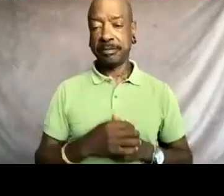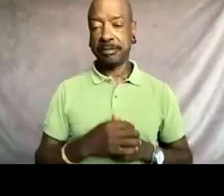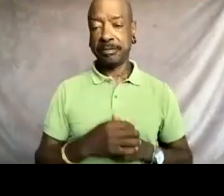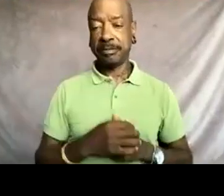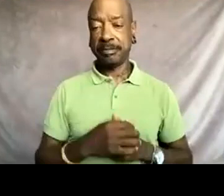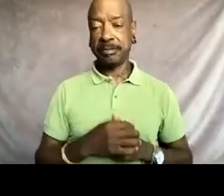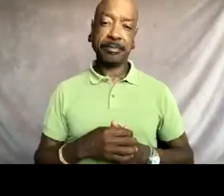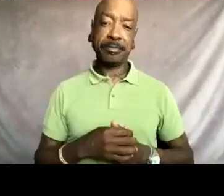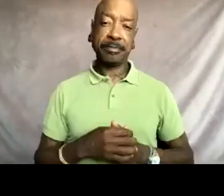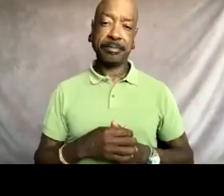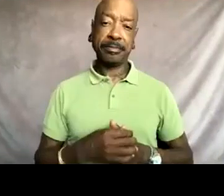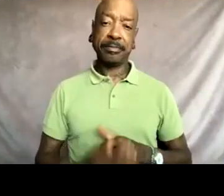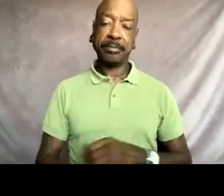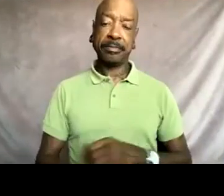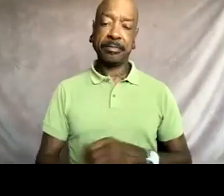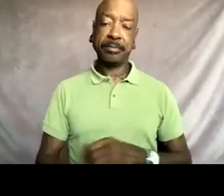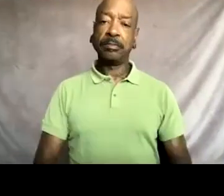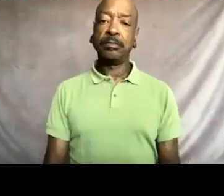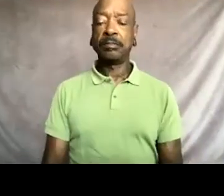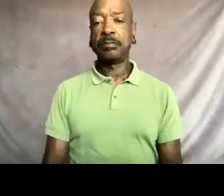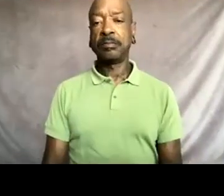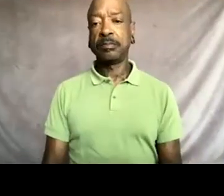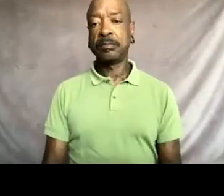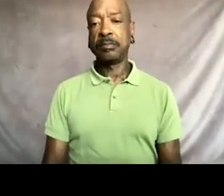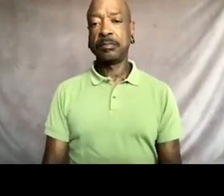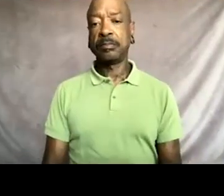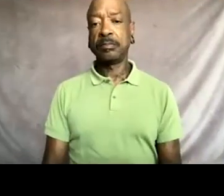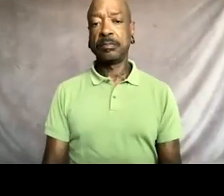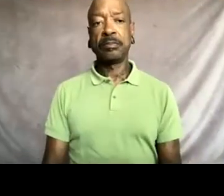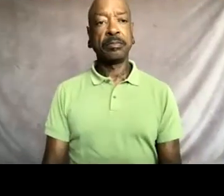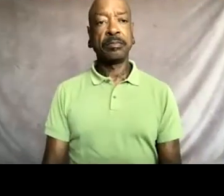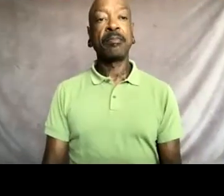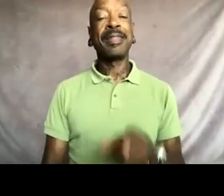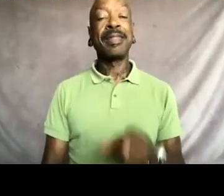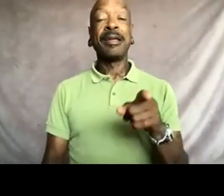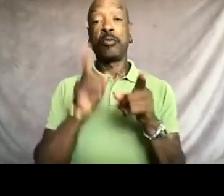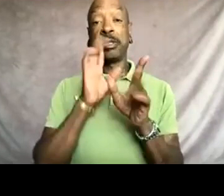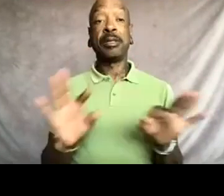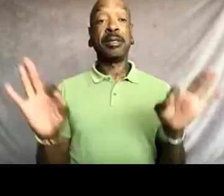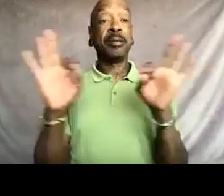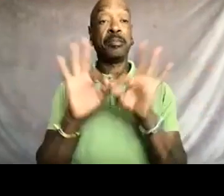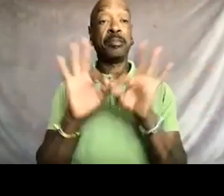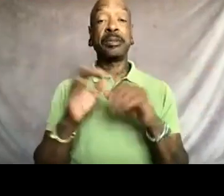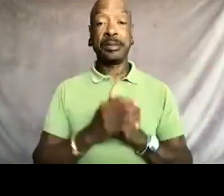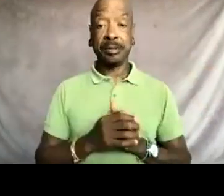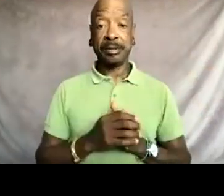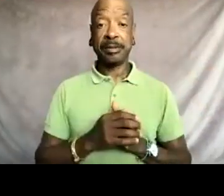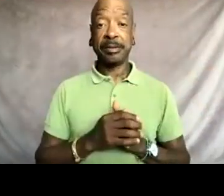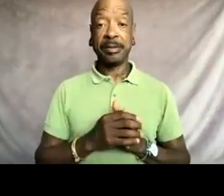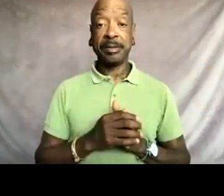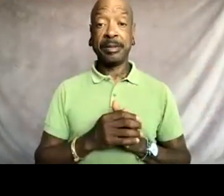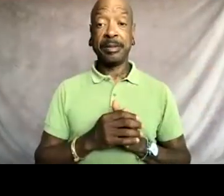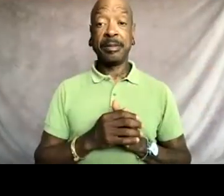And then lastly, anti-discrimination laws, which are really, really important. They do,